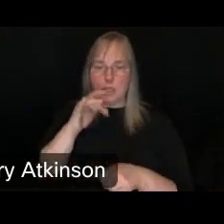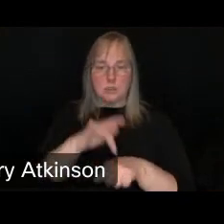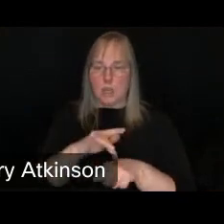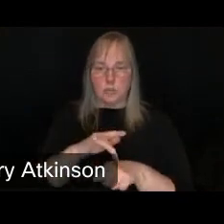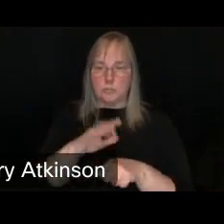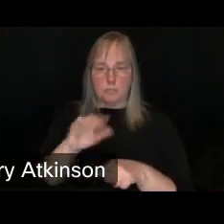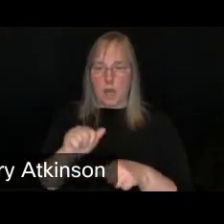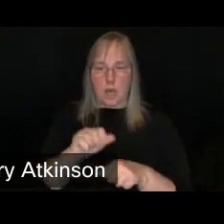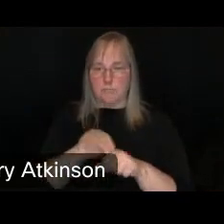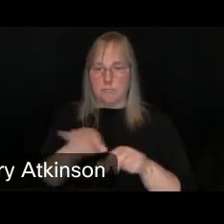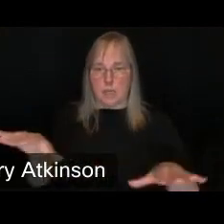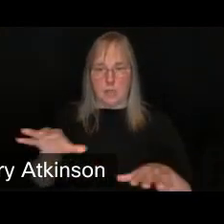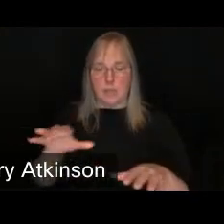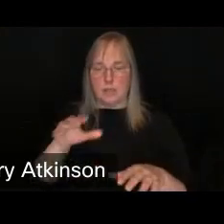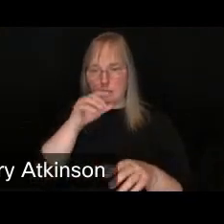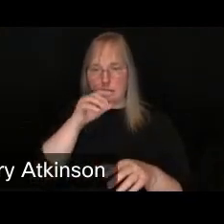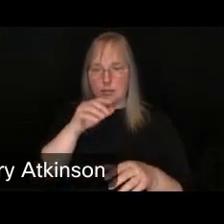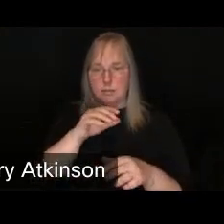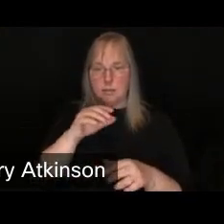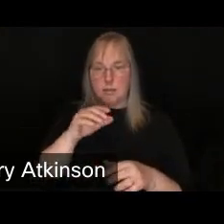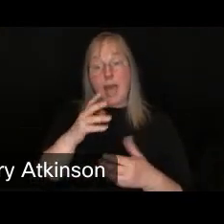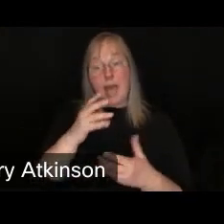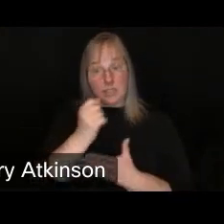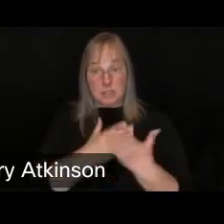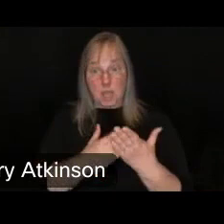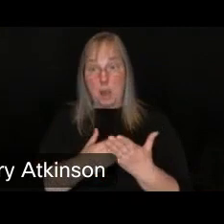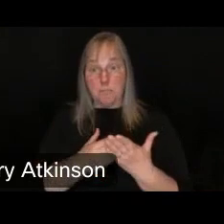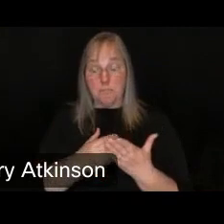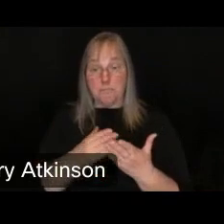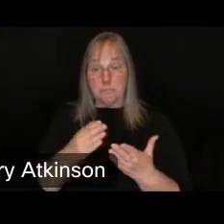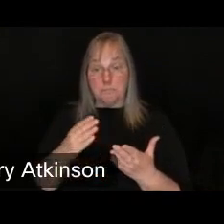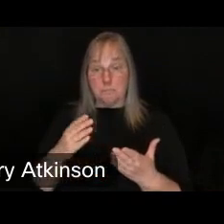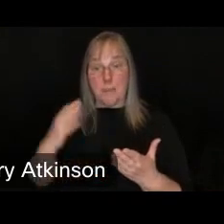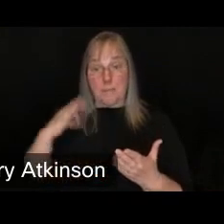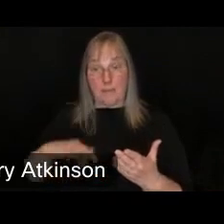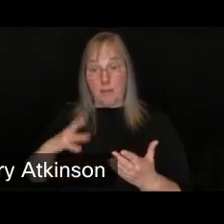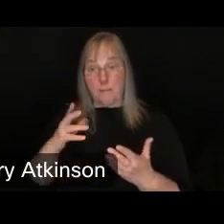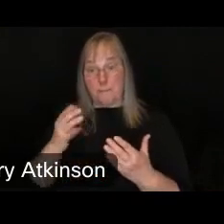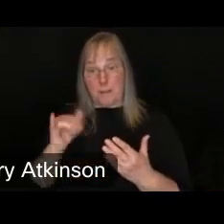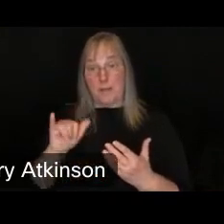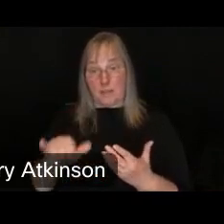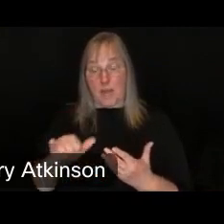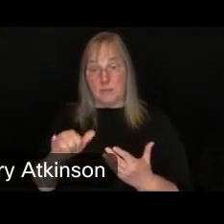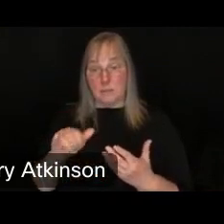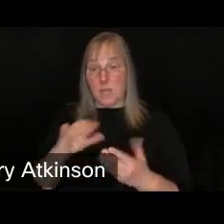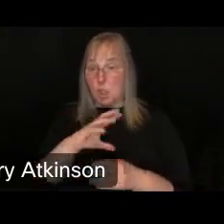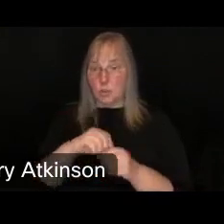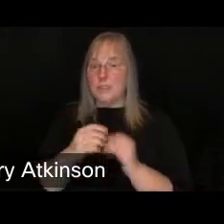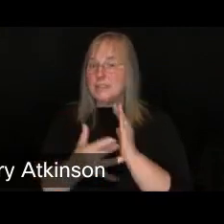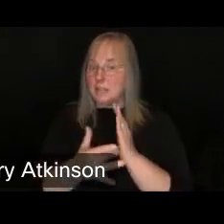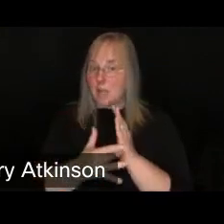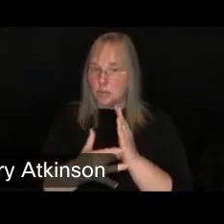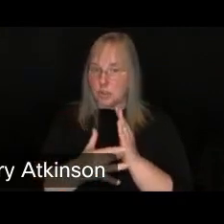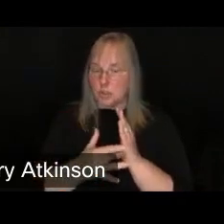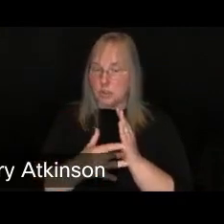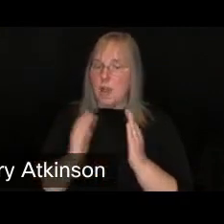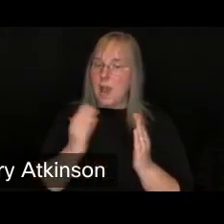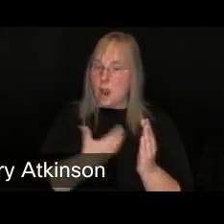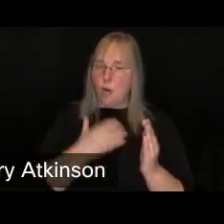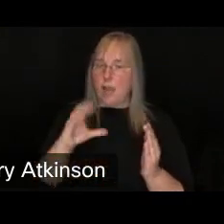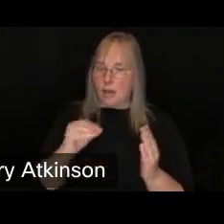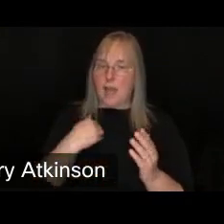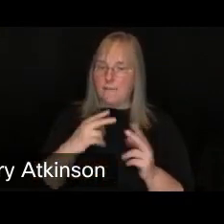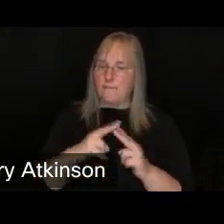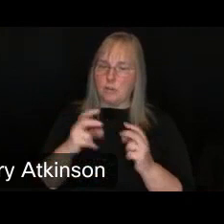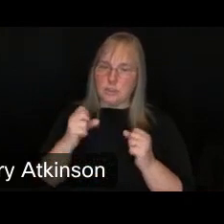pandemic, and some even benefited from the technology viewpoint on that there. And the county have very solid and diversified job